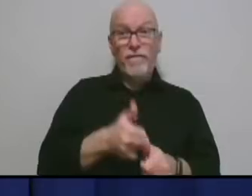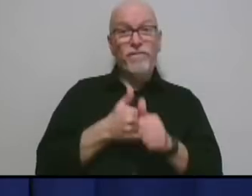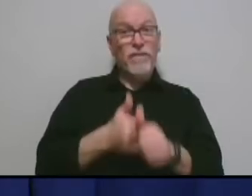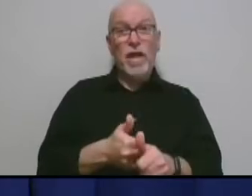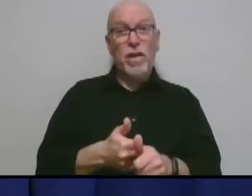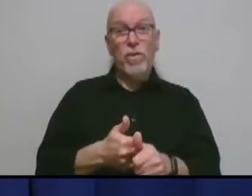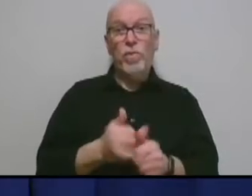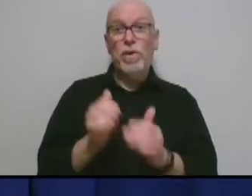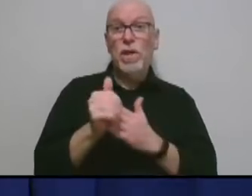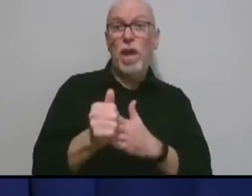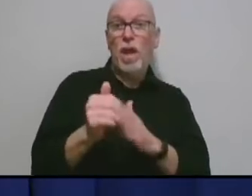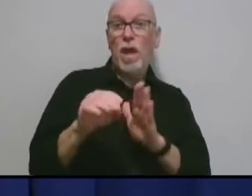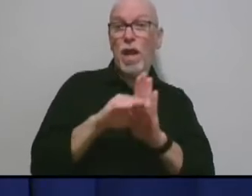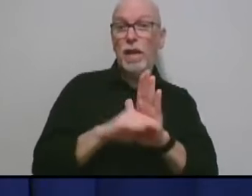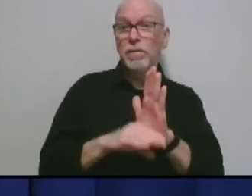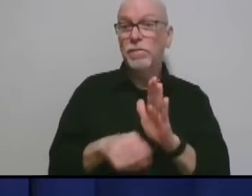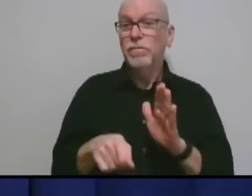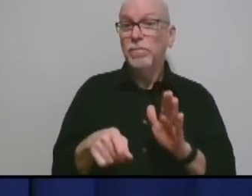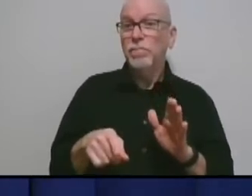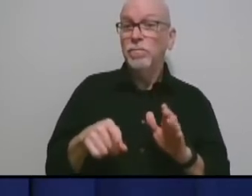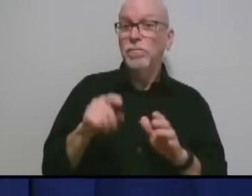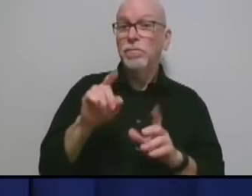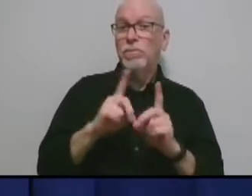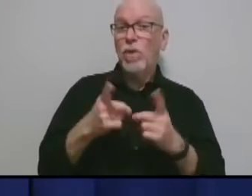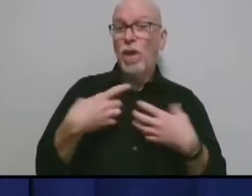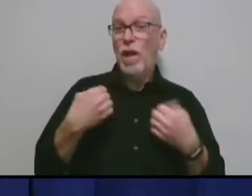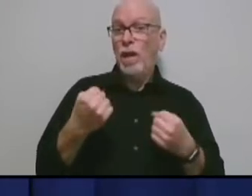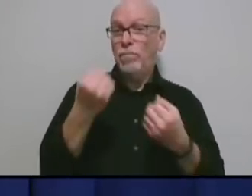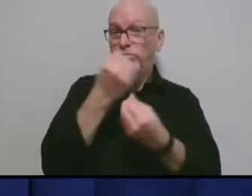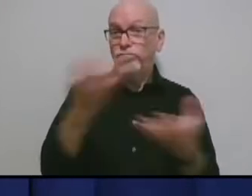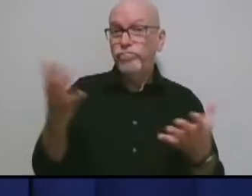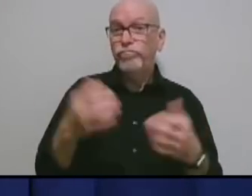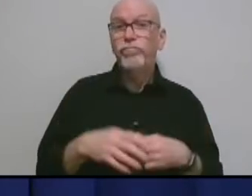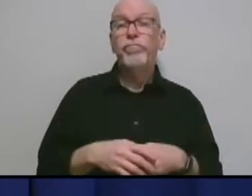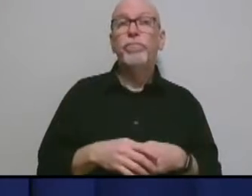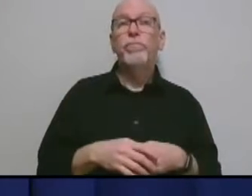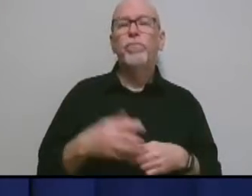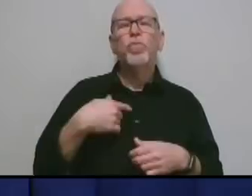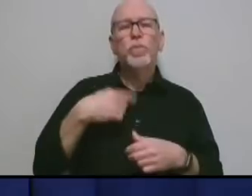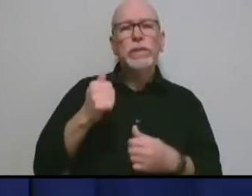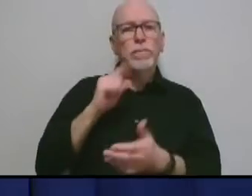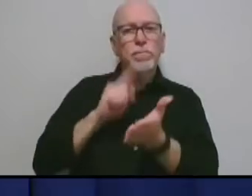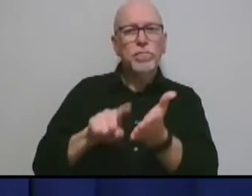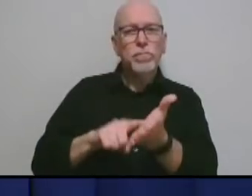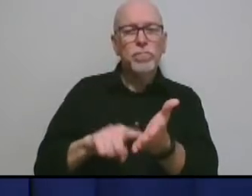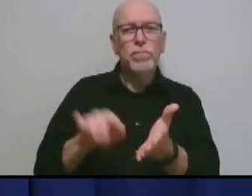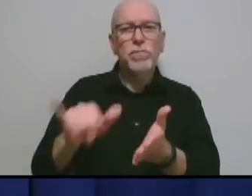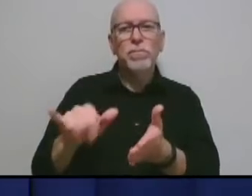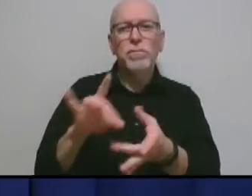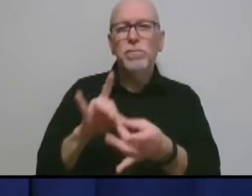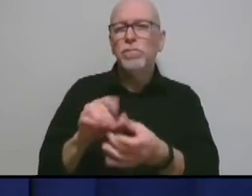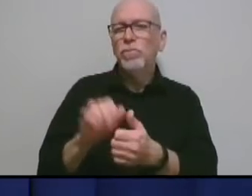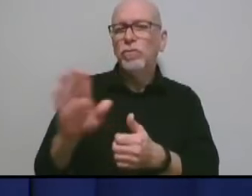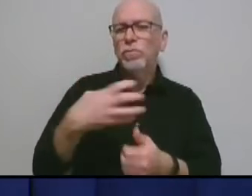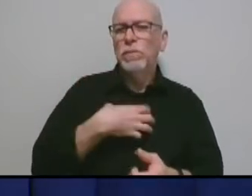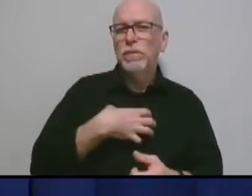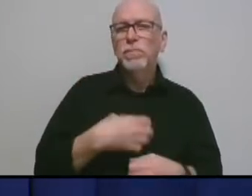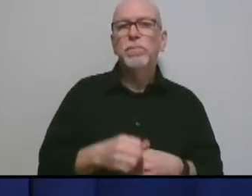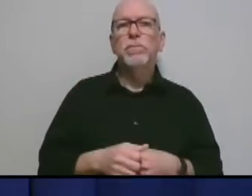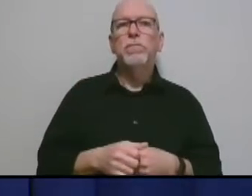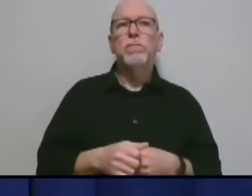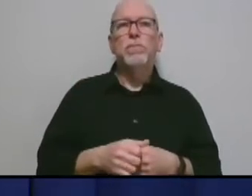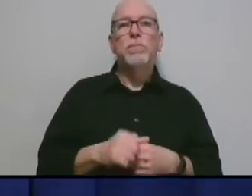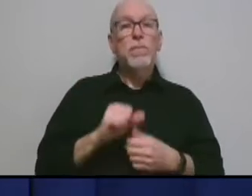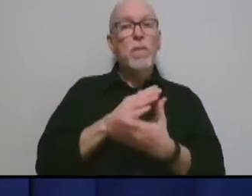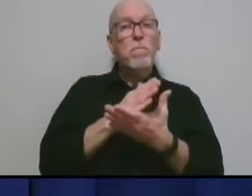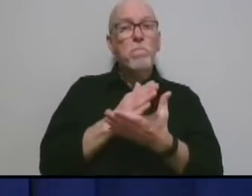guidelines that the Indiana Department of Health have put out, and we can specifically look into that with regards to that. I will say that part of this